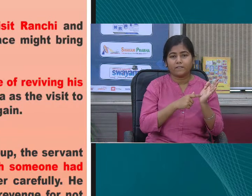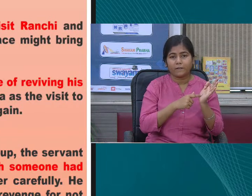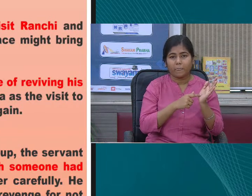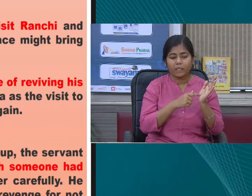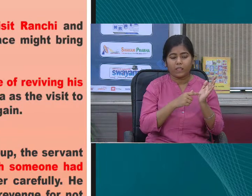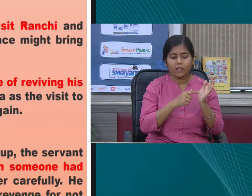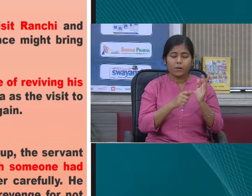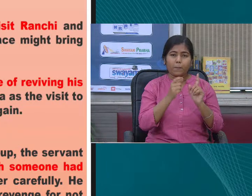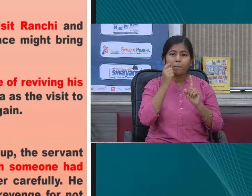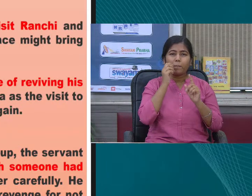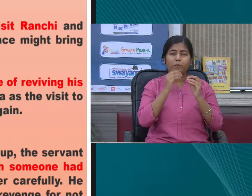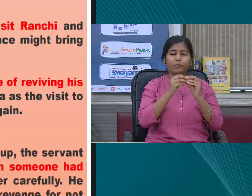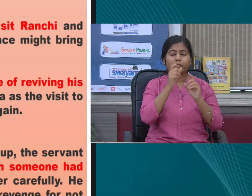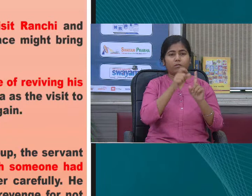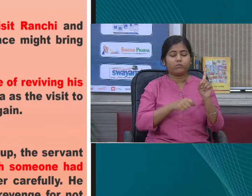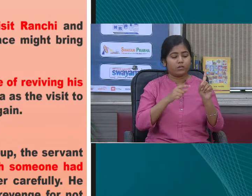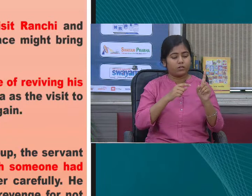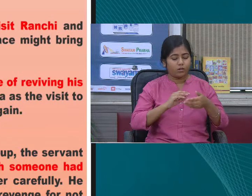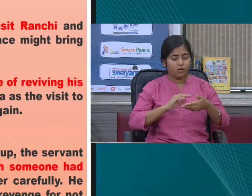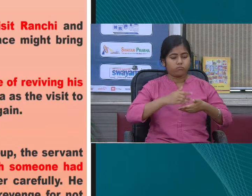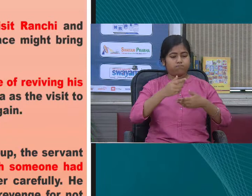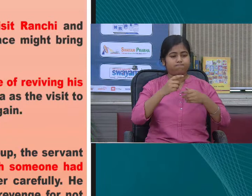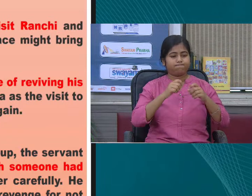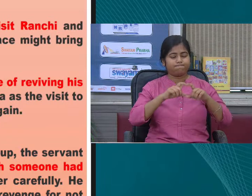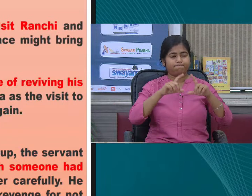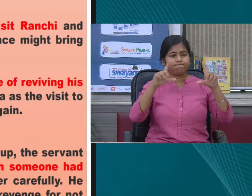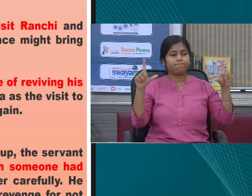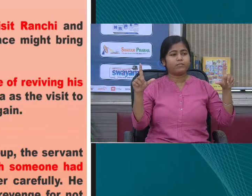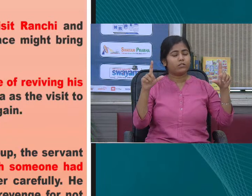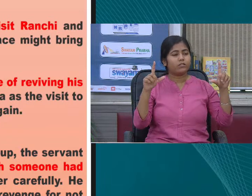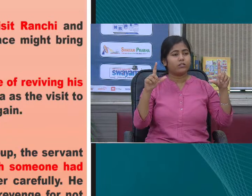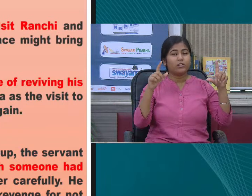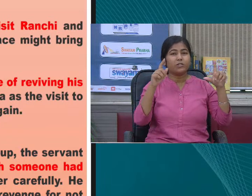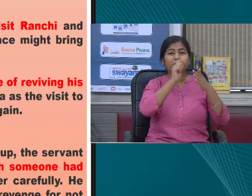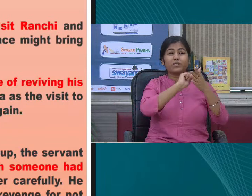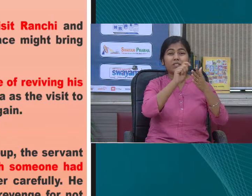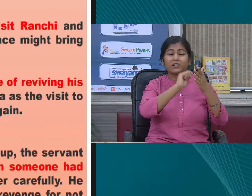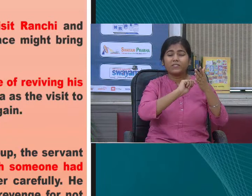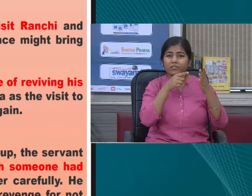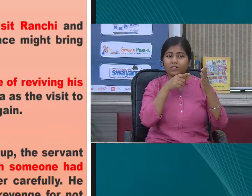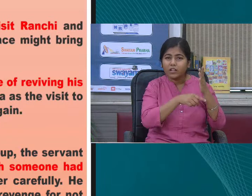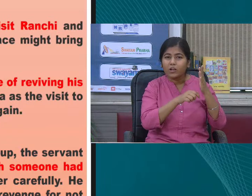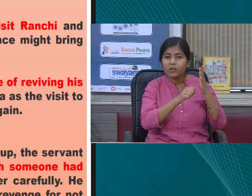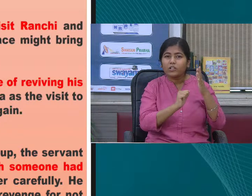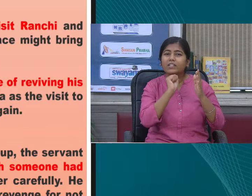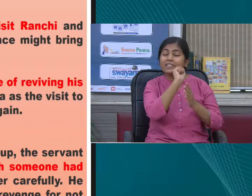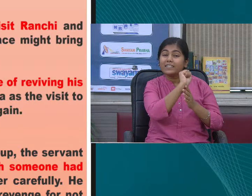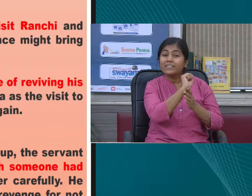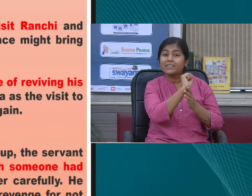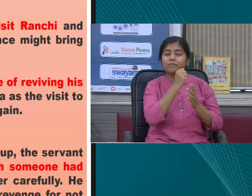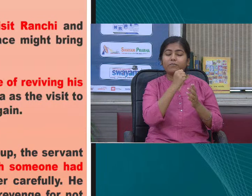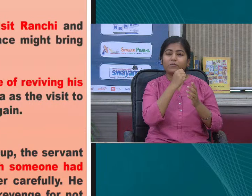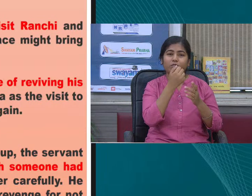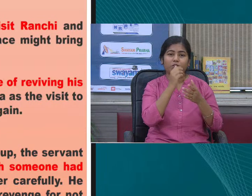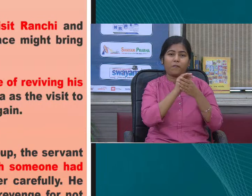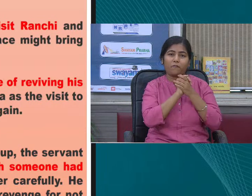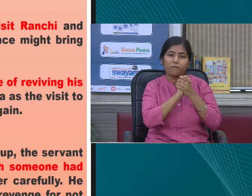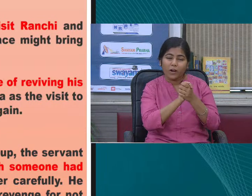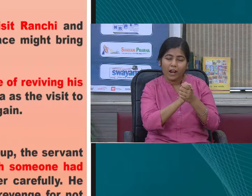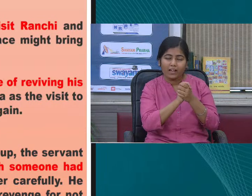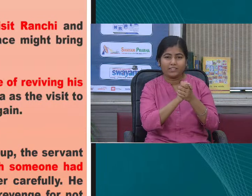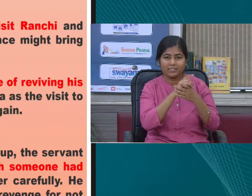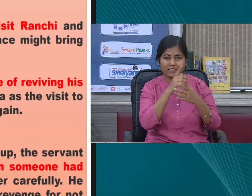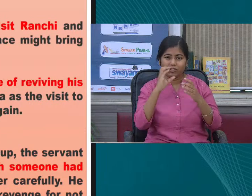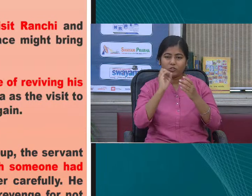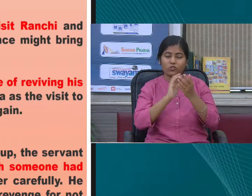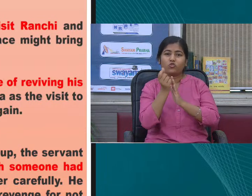the envelope and read the letter carefully. He discovered that his friend Chunnilal had pranked him